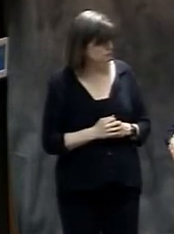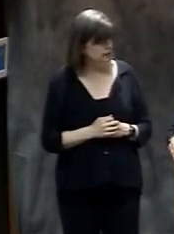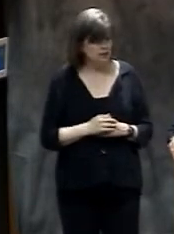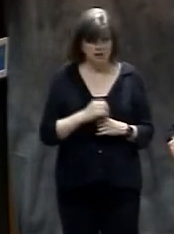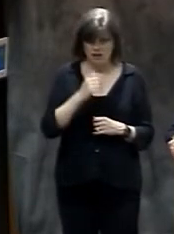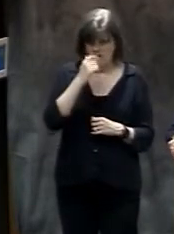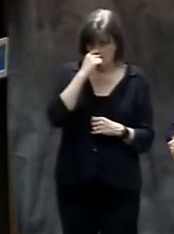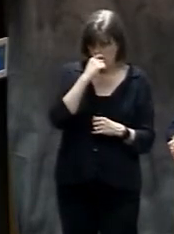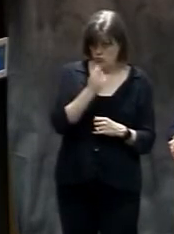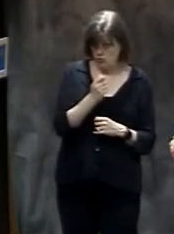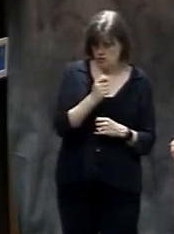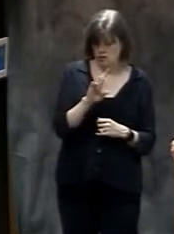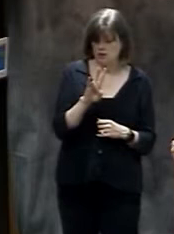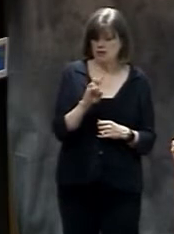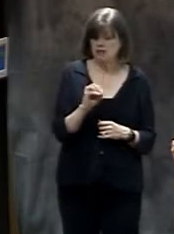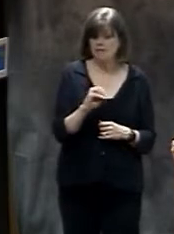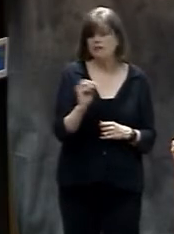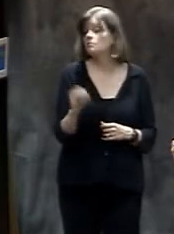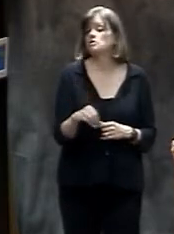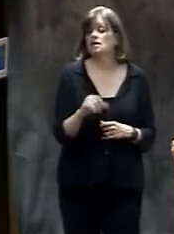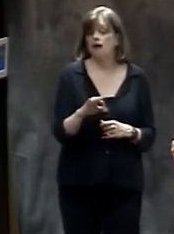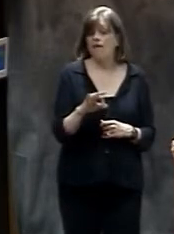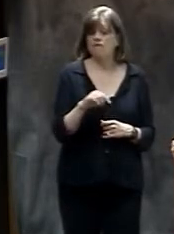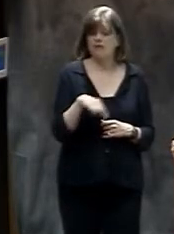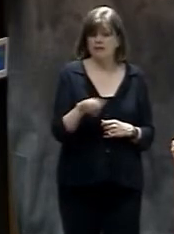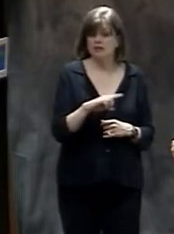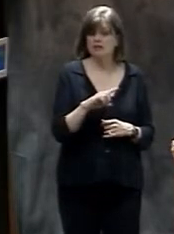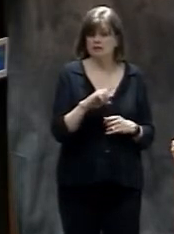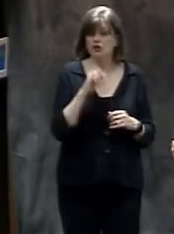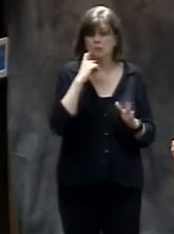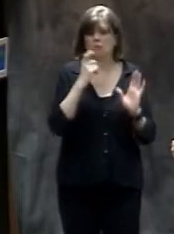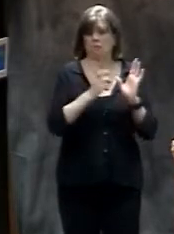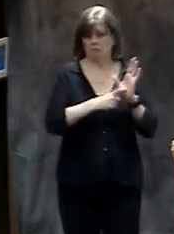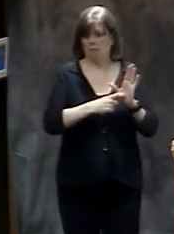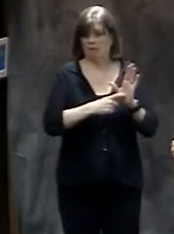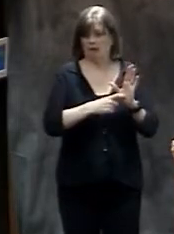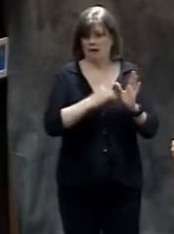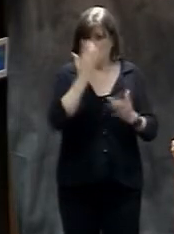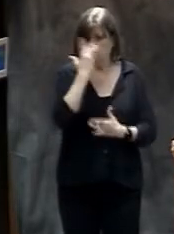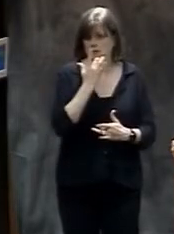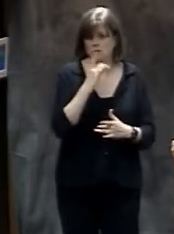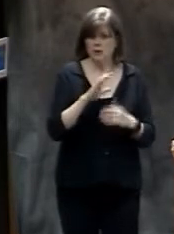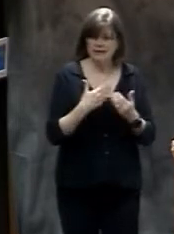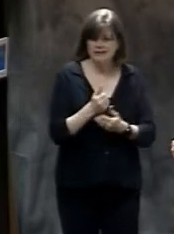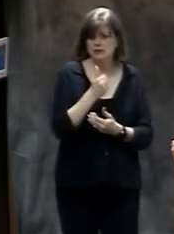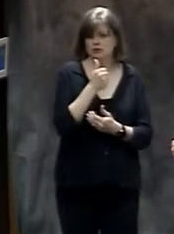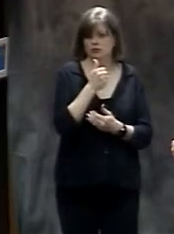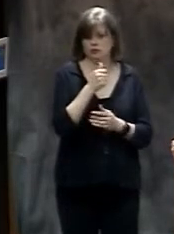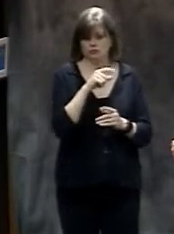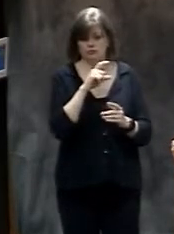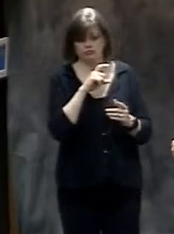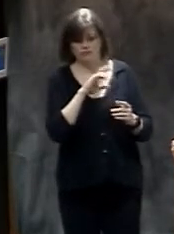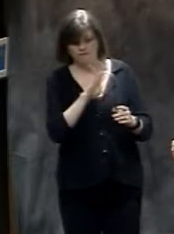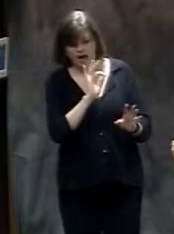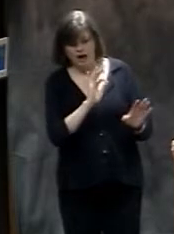see that 70% of the cases are symptomatic, and so it's much easier to keep track of where this